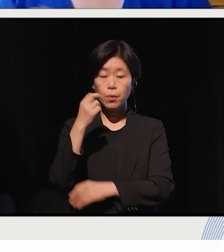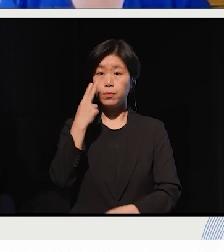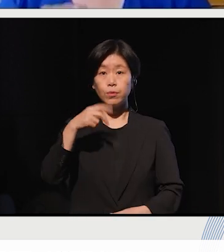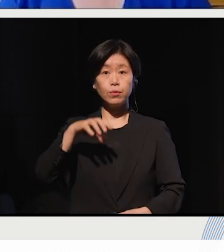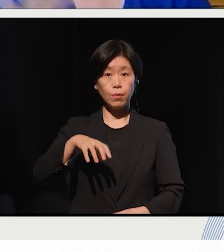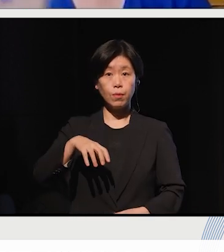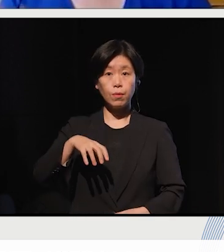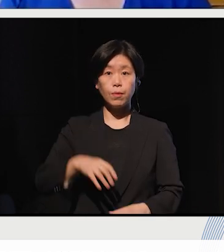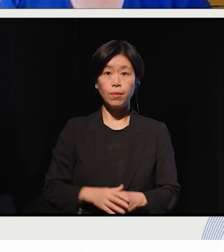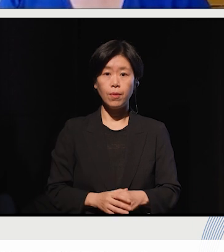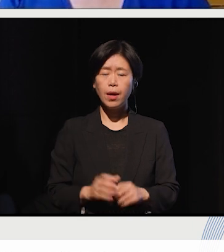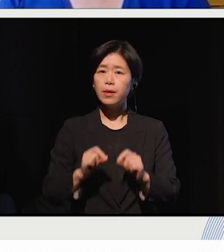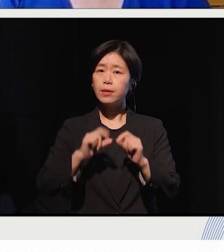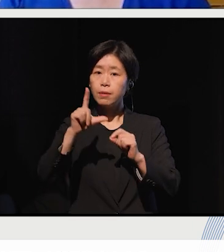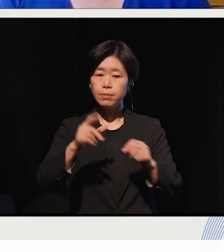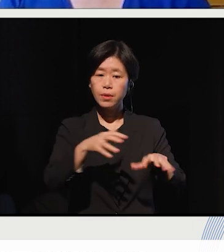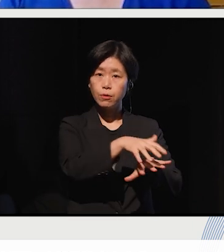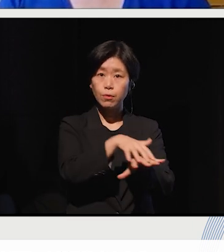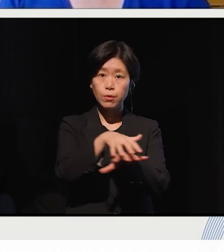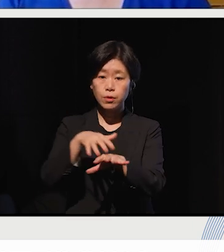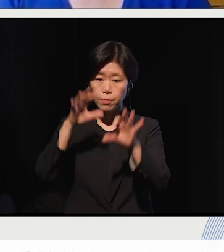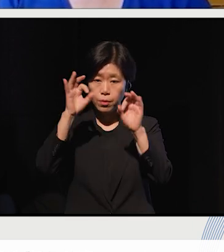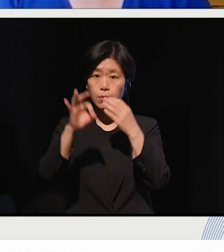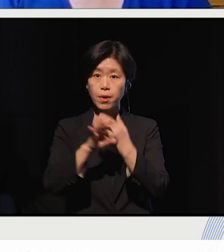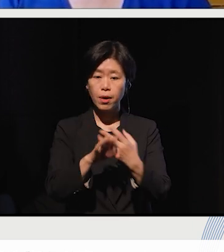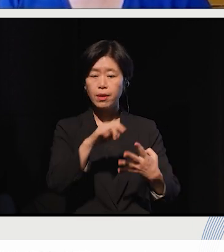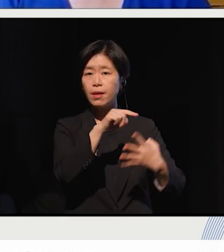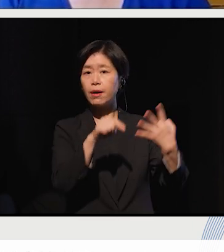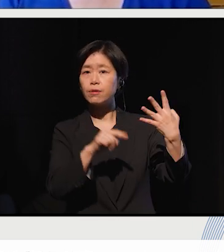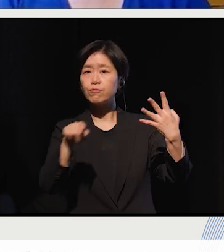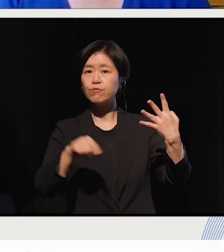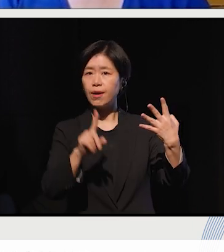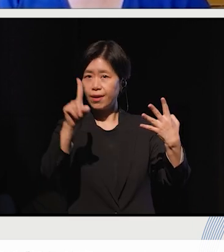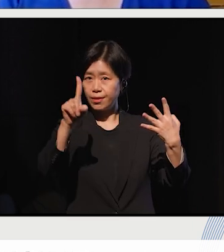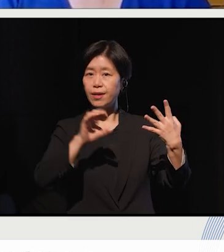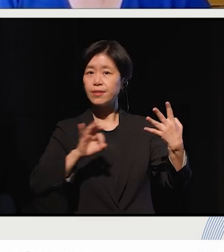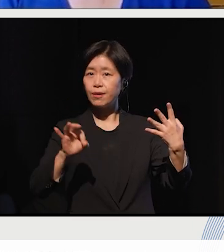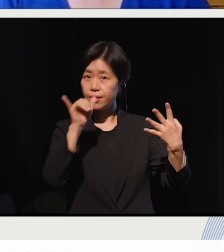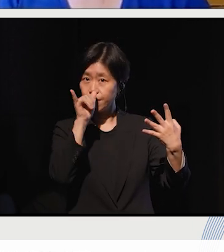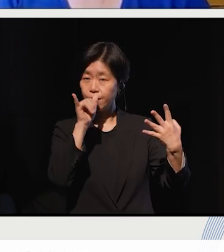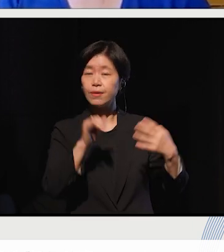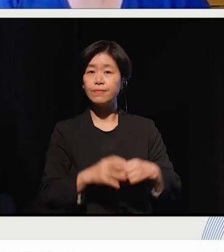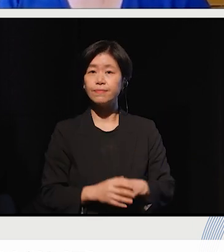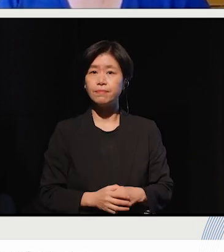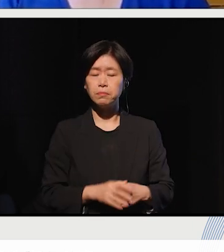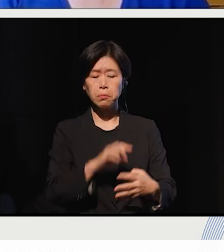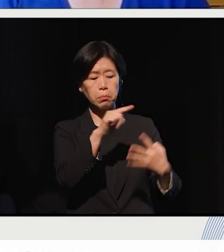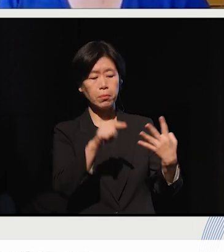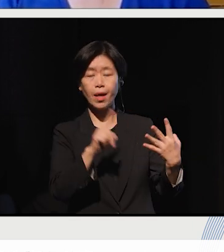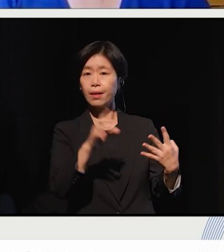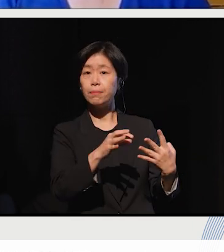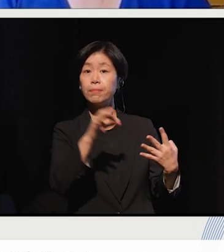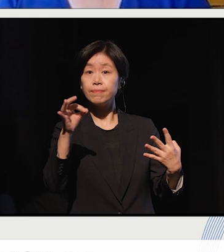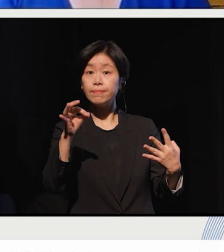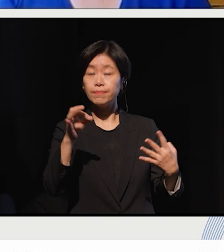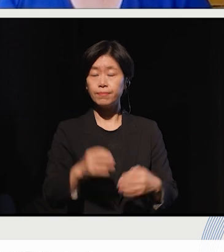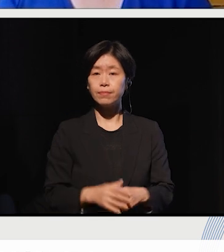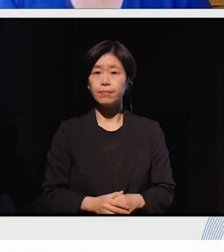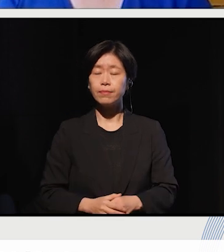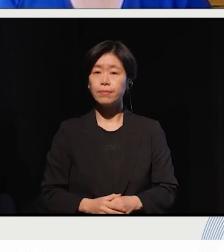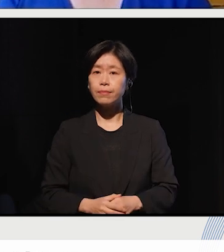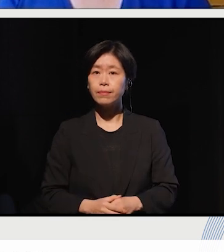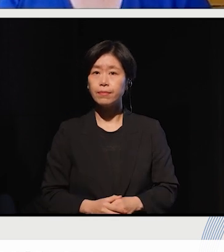these four structures on the right-hand side of the screen in order to organize how they approach accessibility